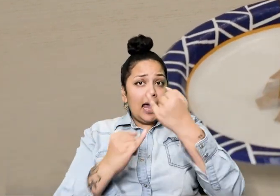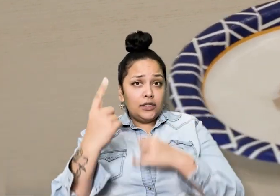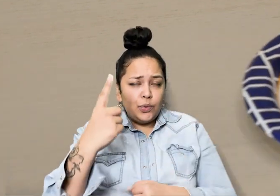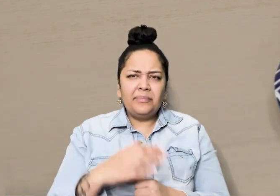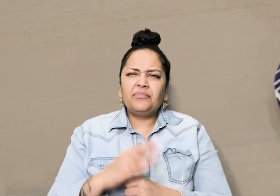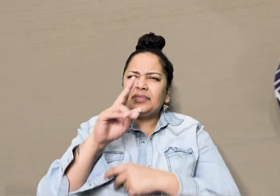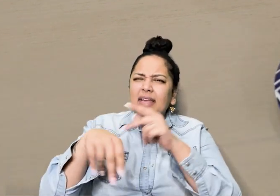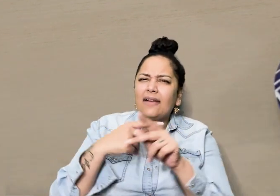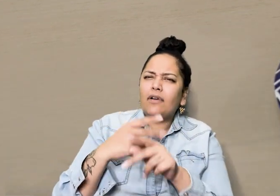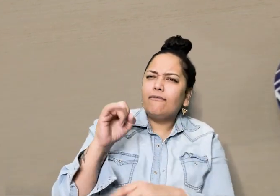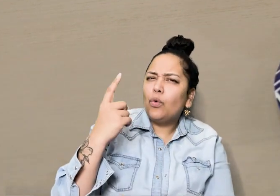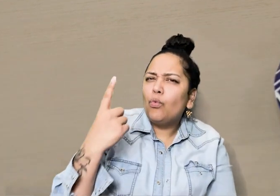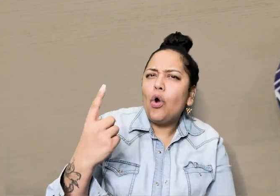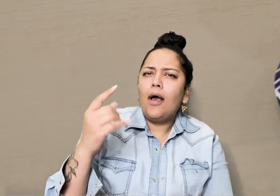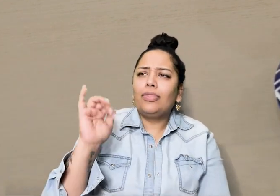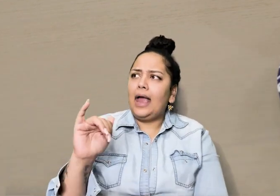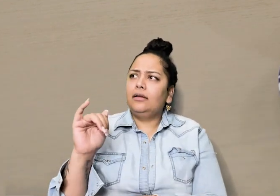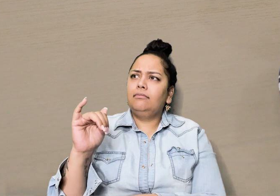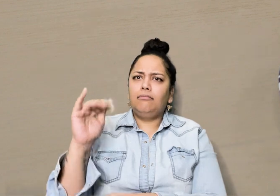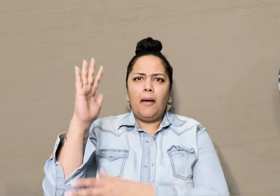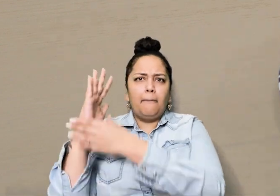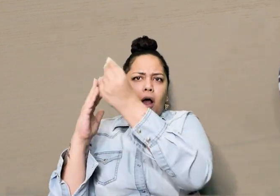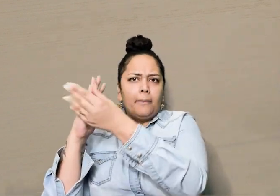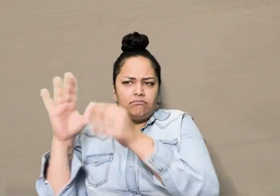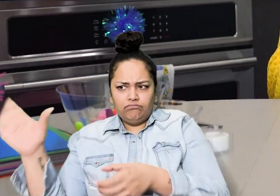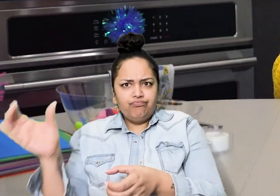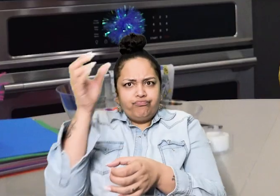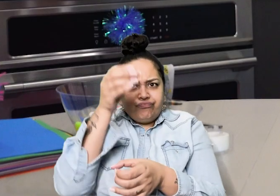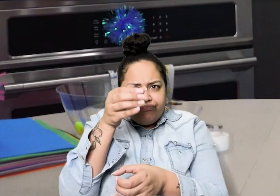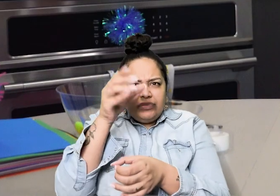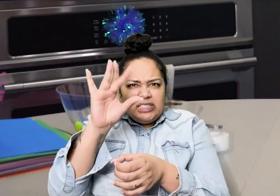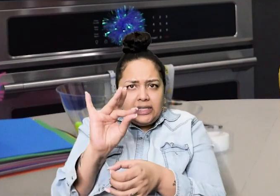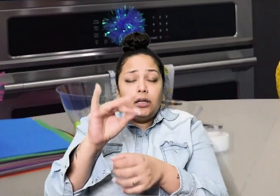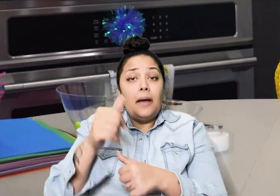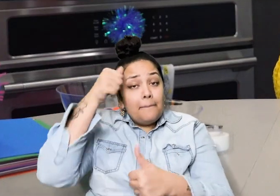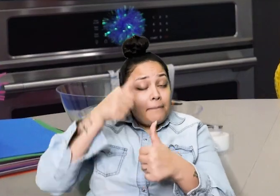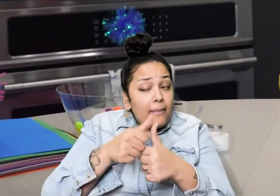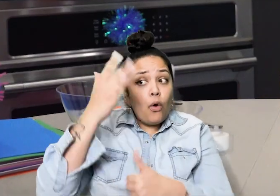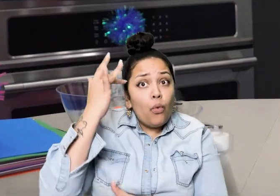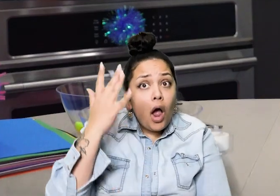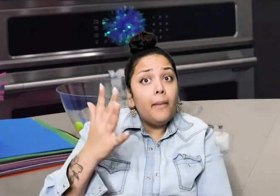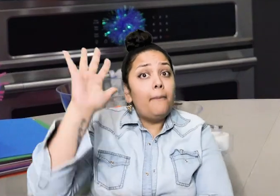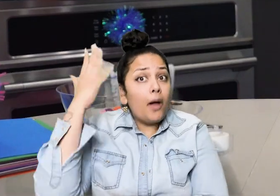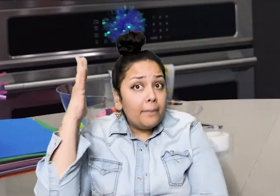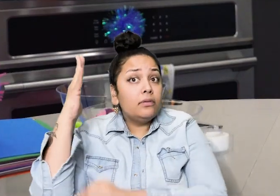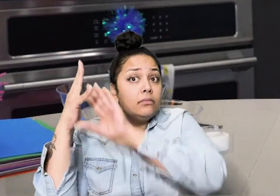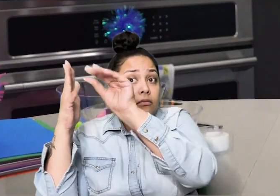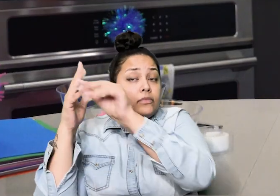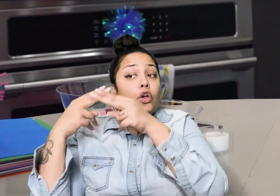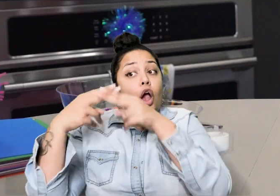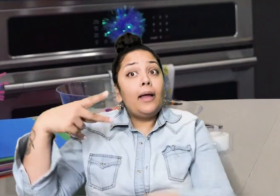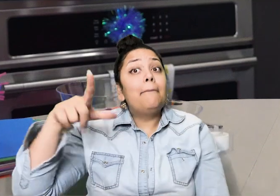Nice. And then the last one, this can kind of be the one that the palms stick to.